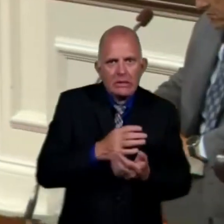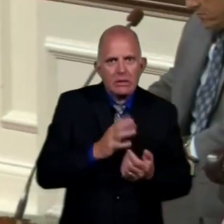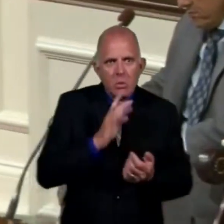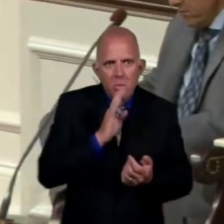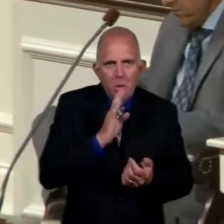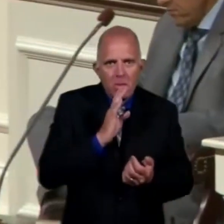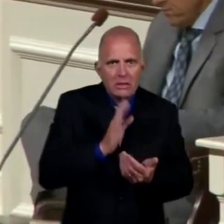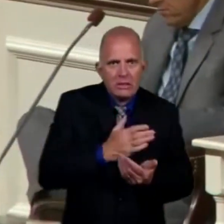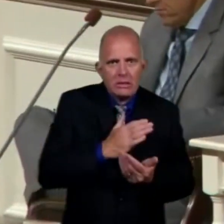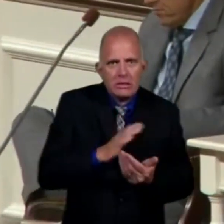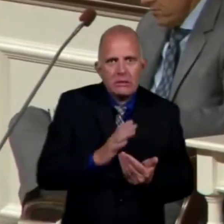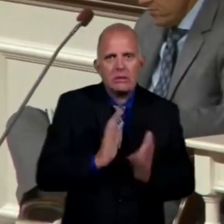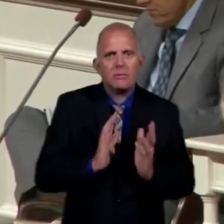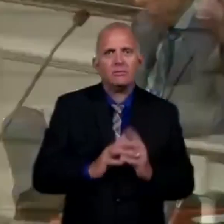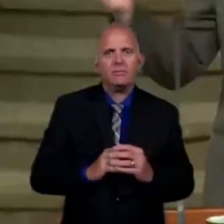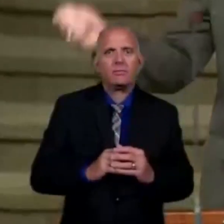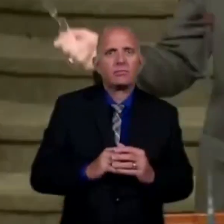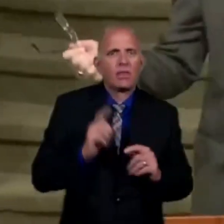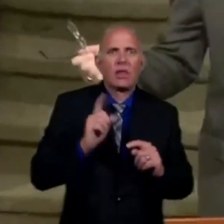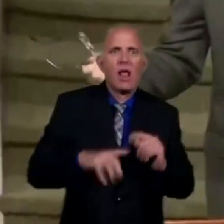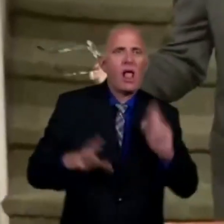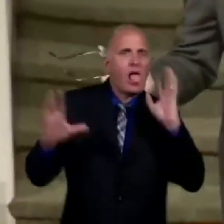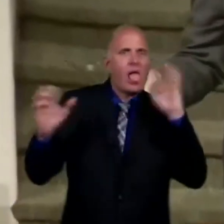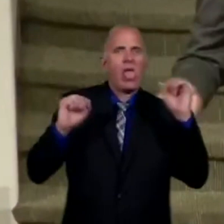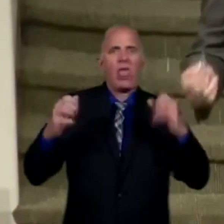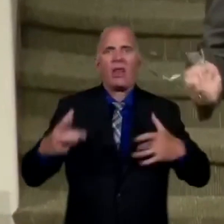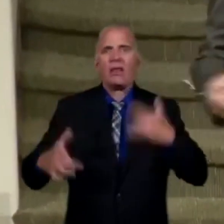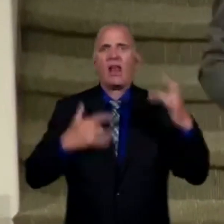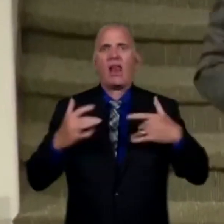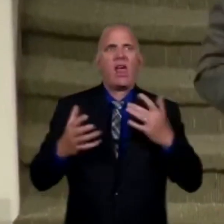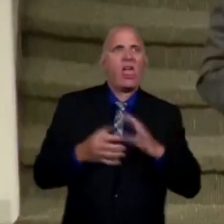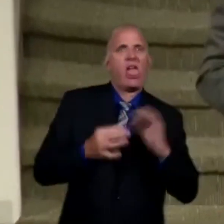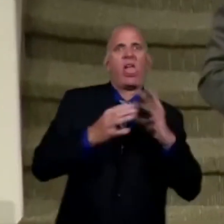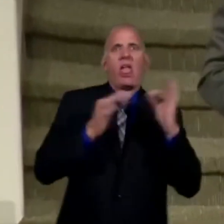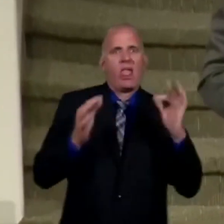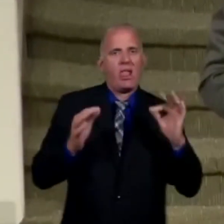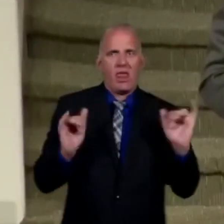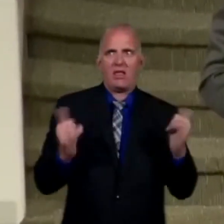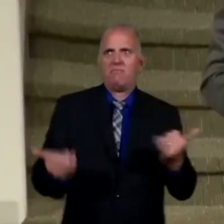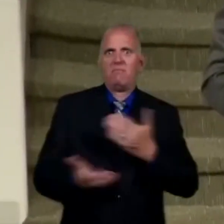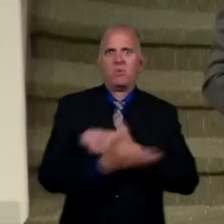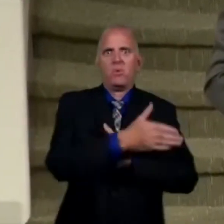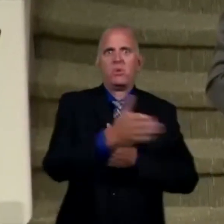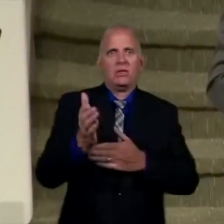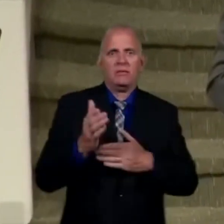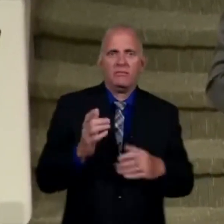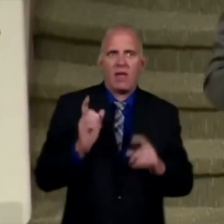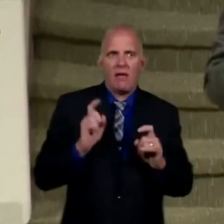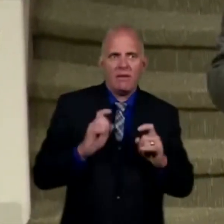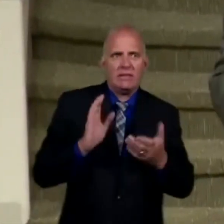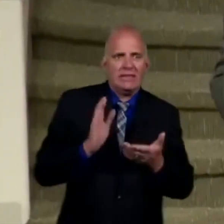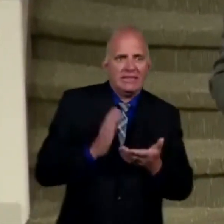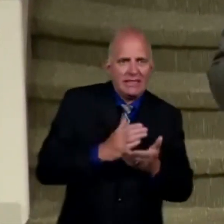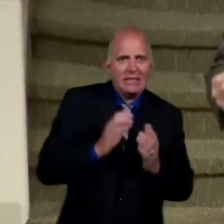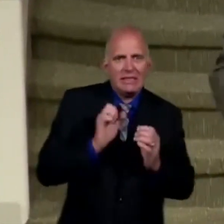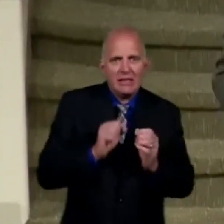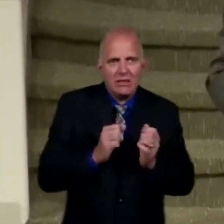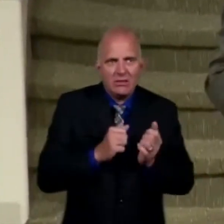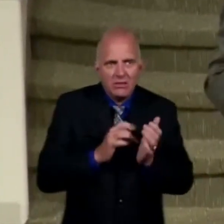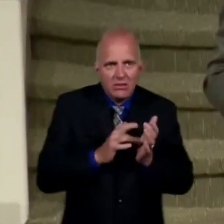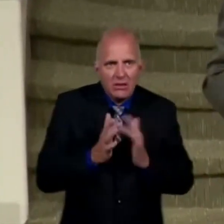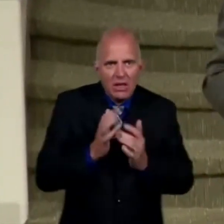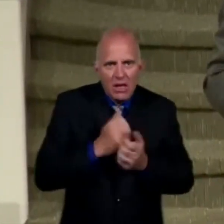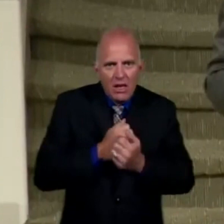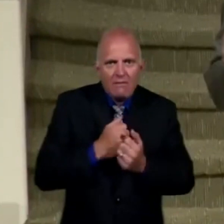quietly. They can't sing out like we did this morning. They have to sing, "Yes, Jesus loves me." They sing it